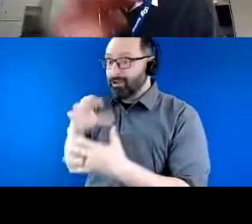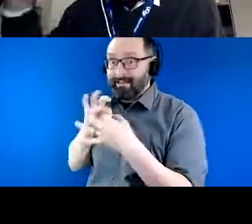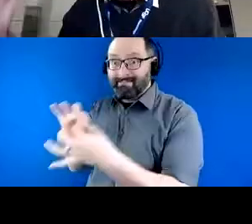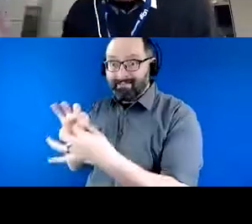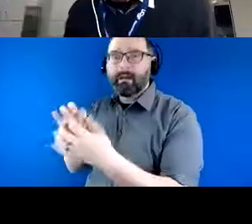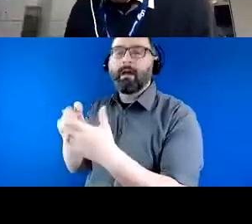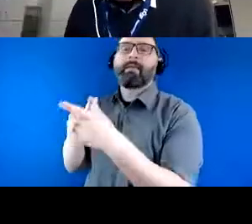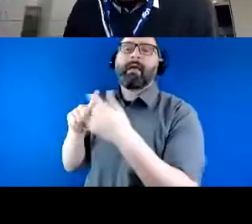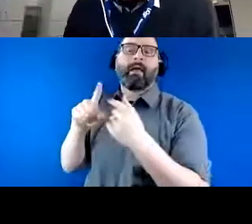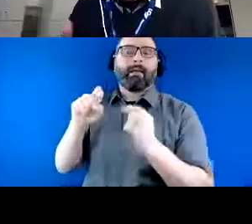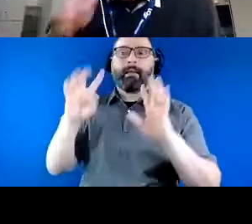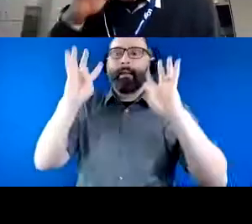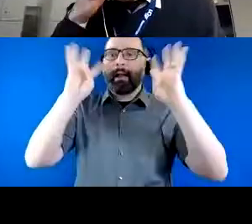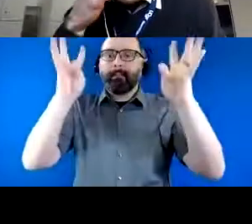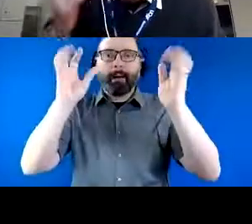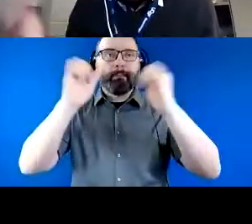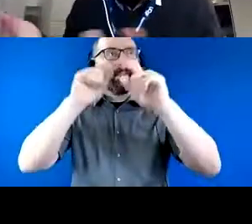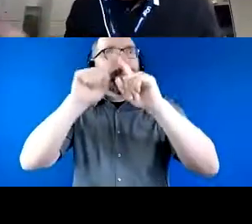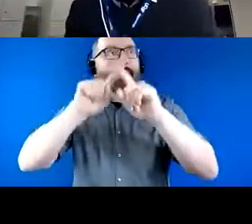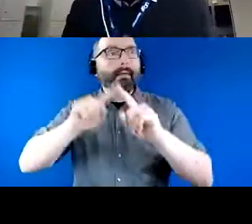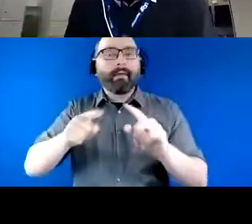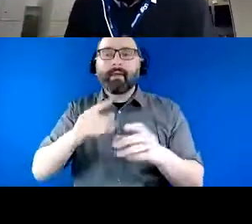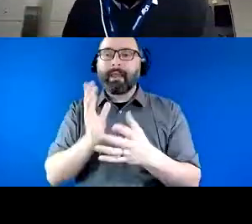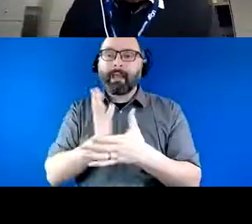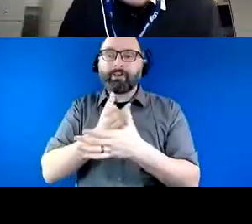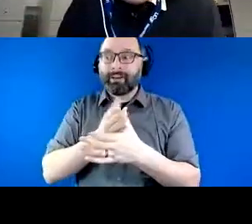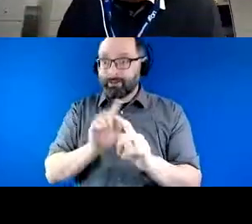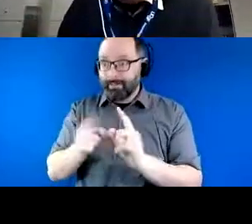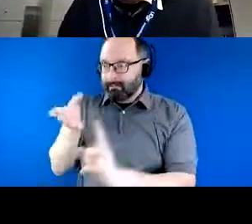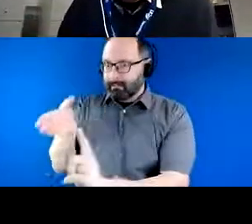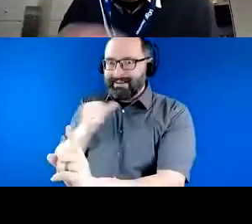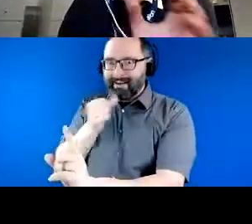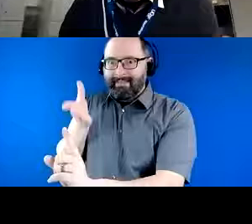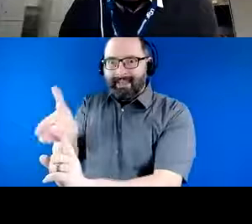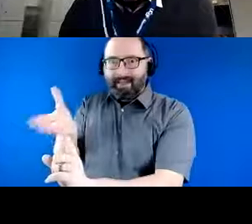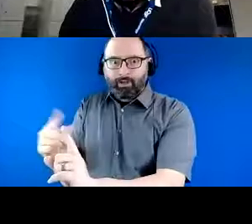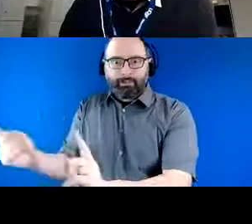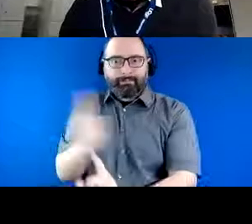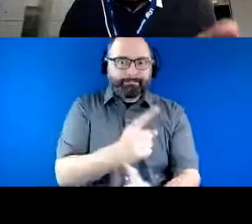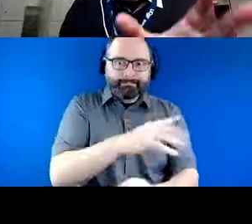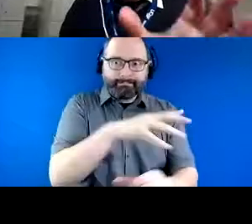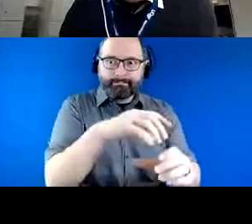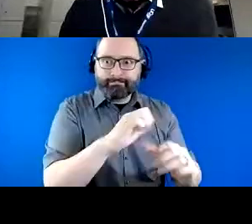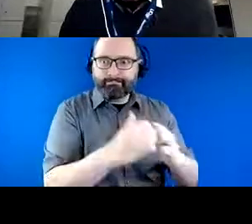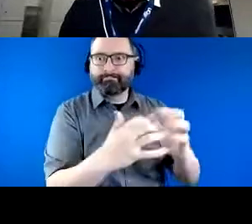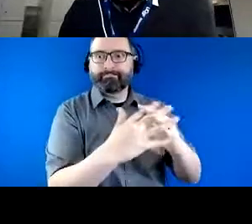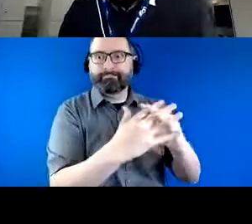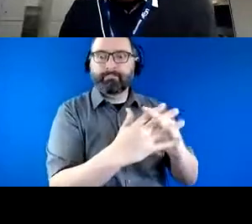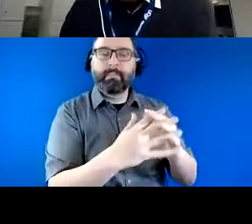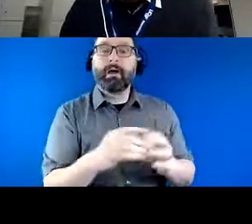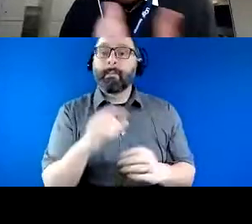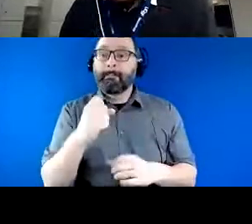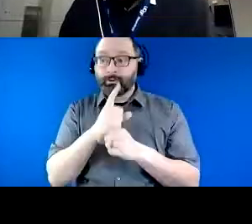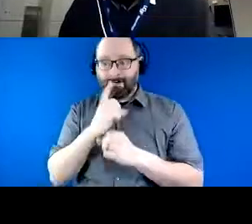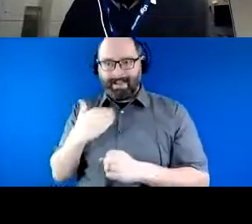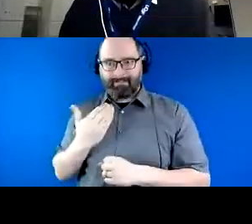with all the wonderful interventions for your patient, but no one will be there to enact them. So make sure that you have a caregiver